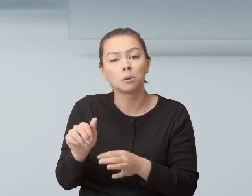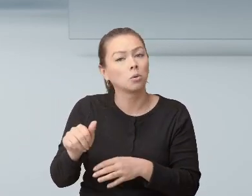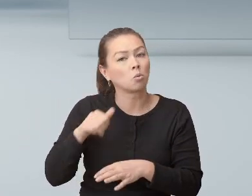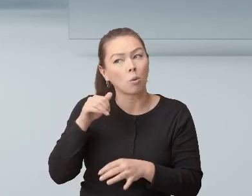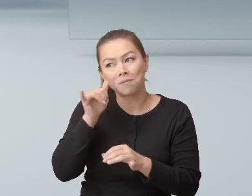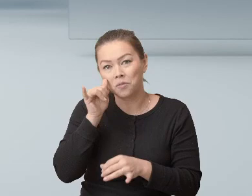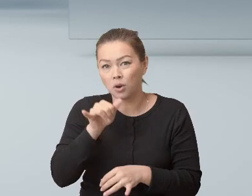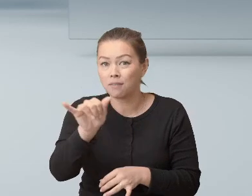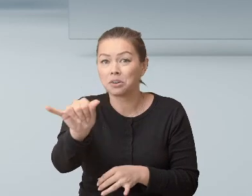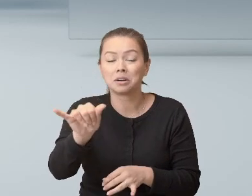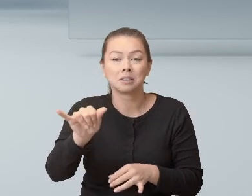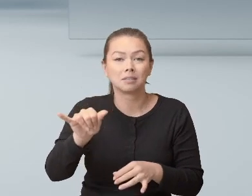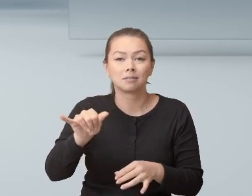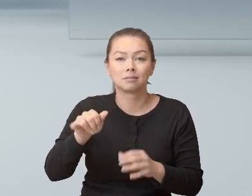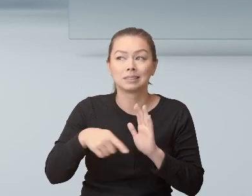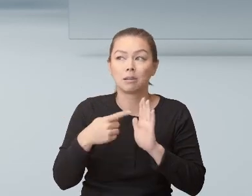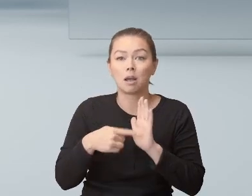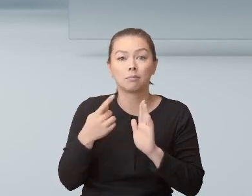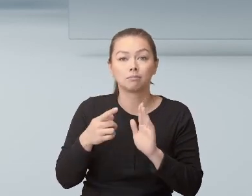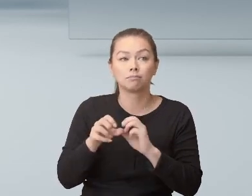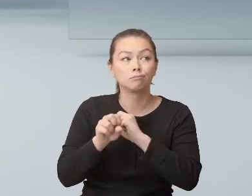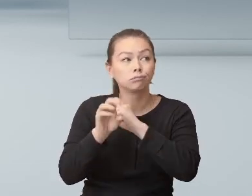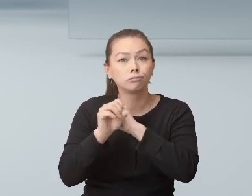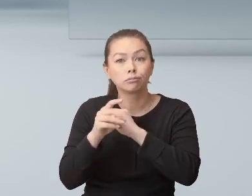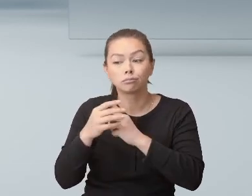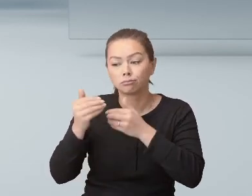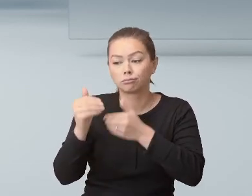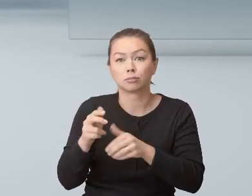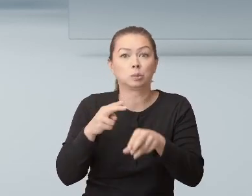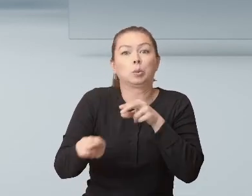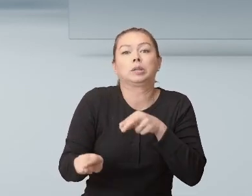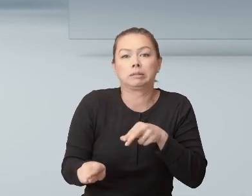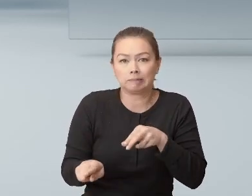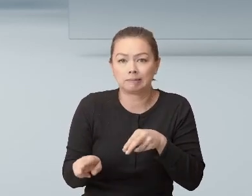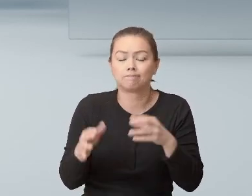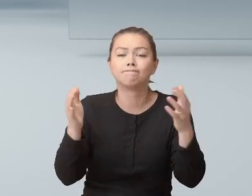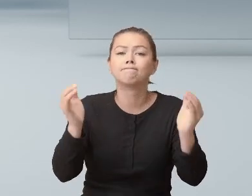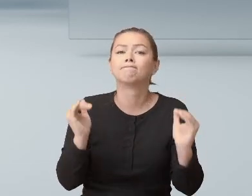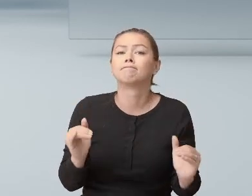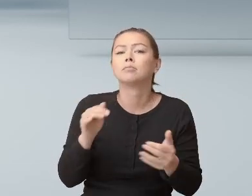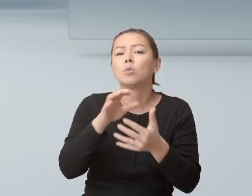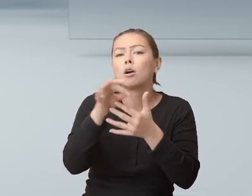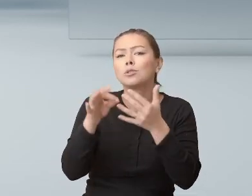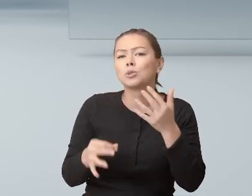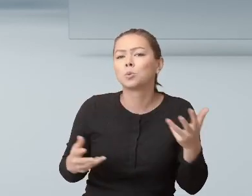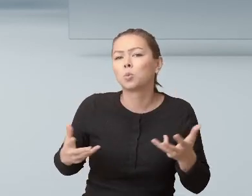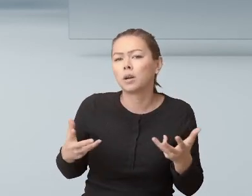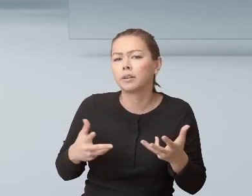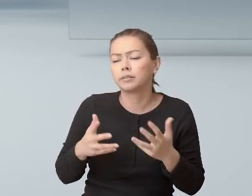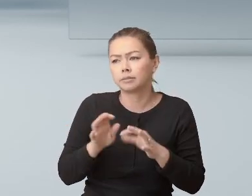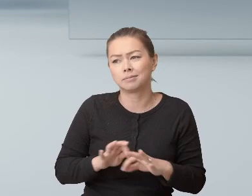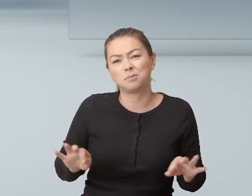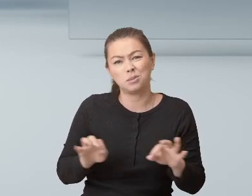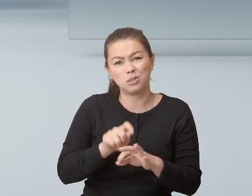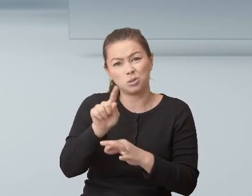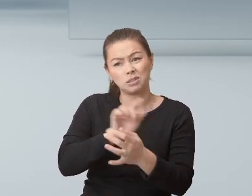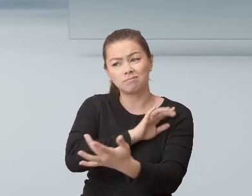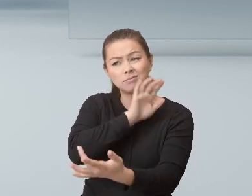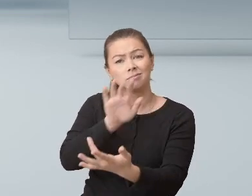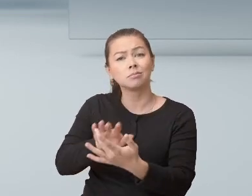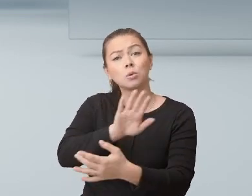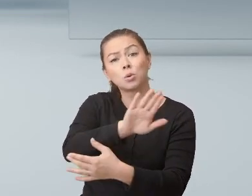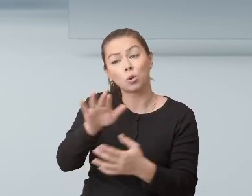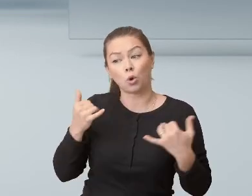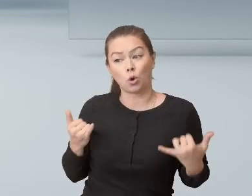goes fast and everybody's doing it. So then let's talk some options. Obviously, talk to your current partner, whoever you're with,